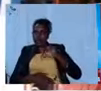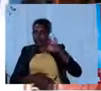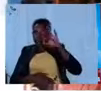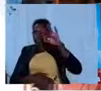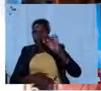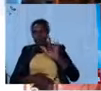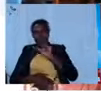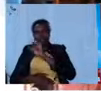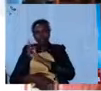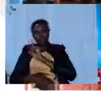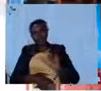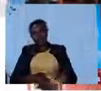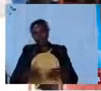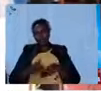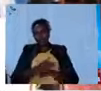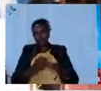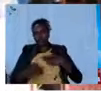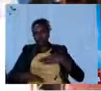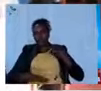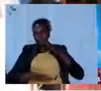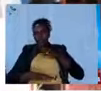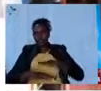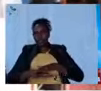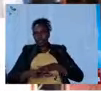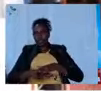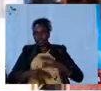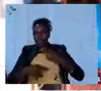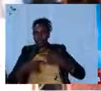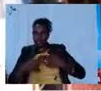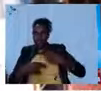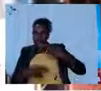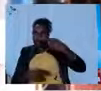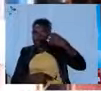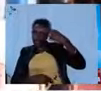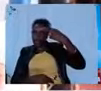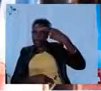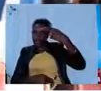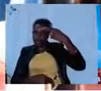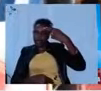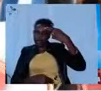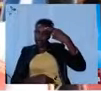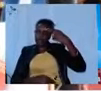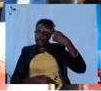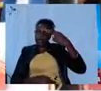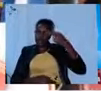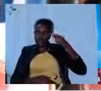have found. Lord, plant my feet on